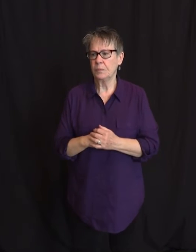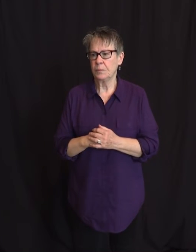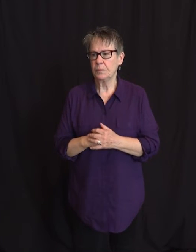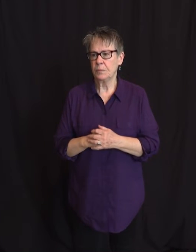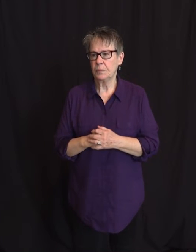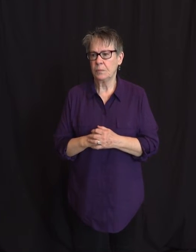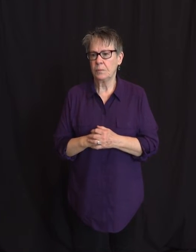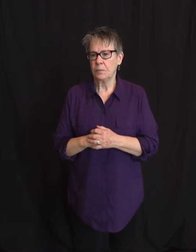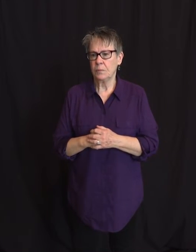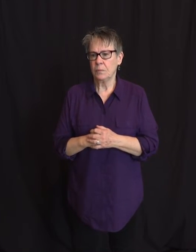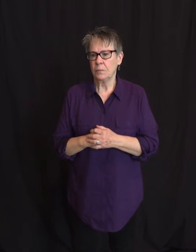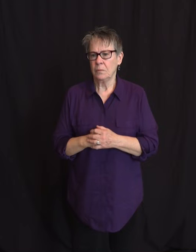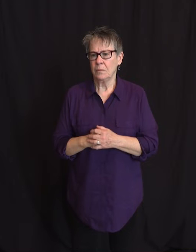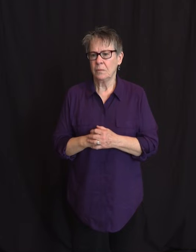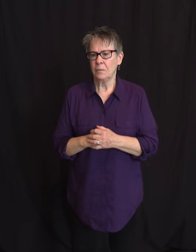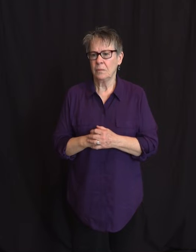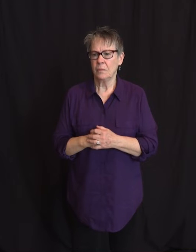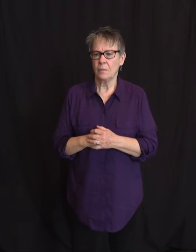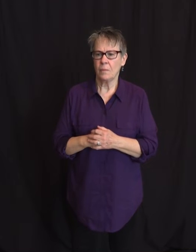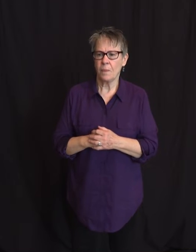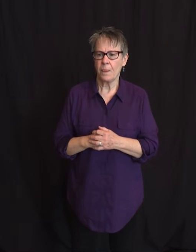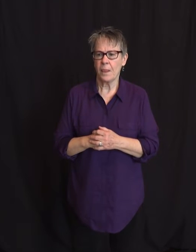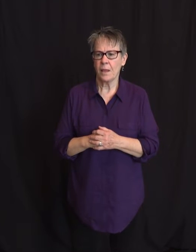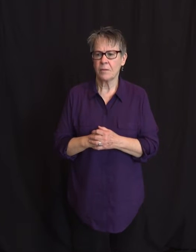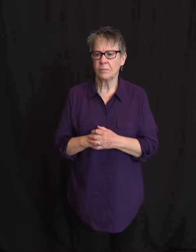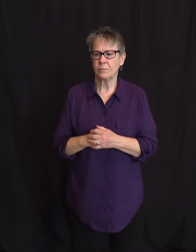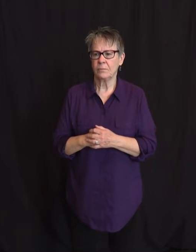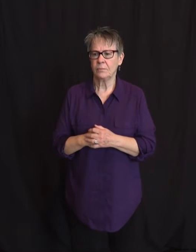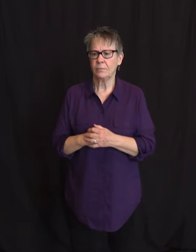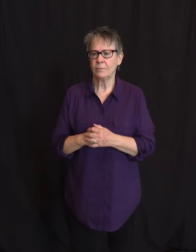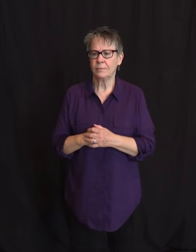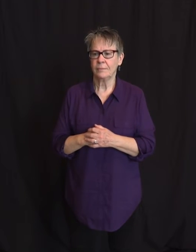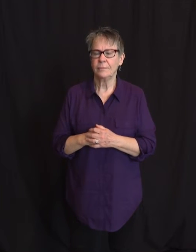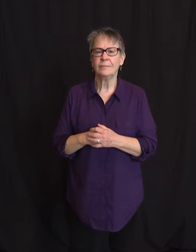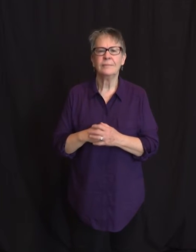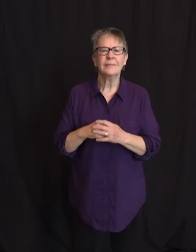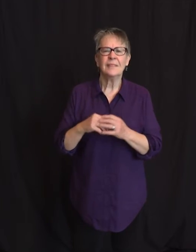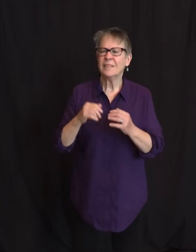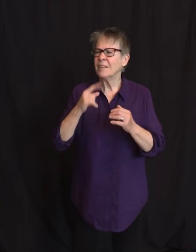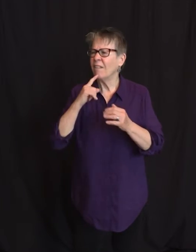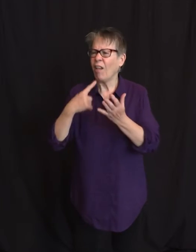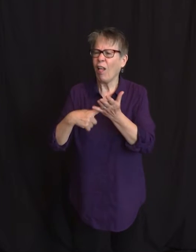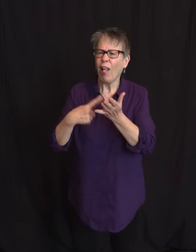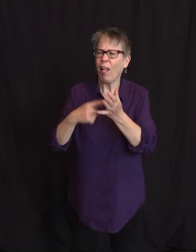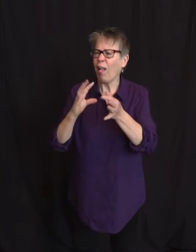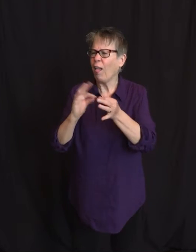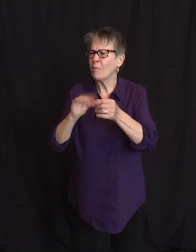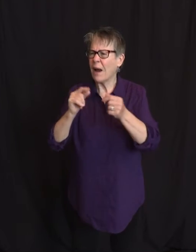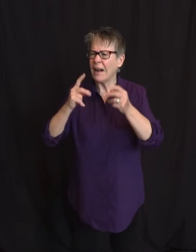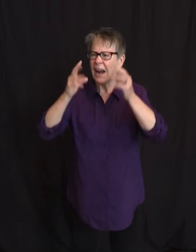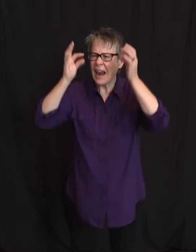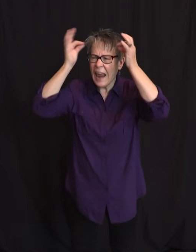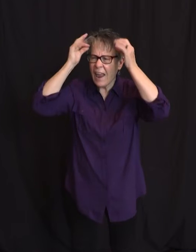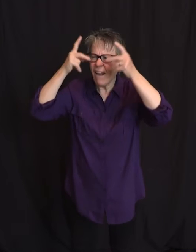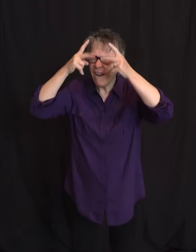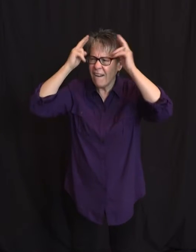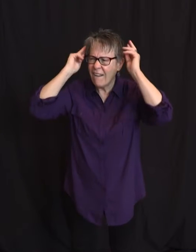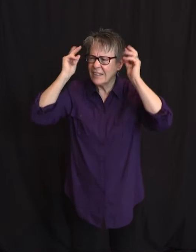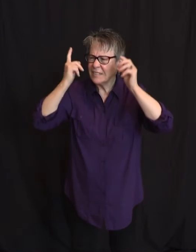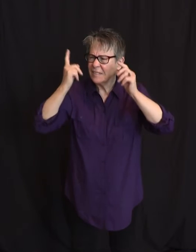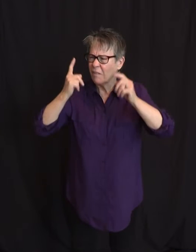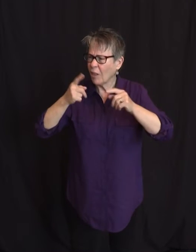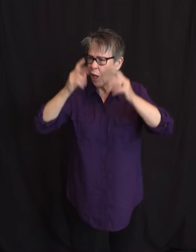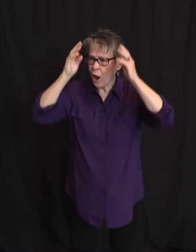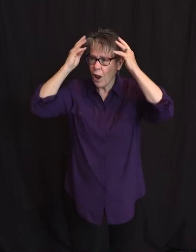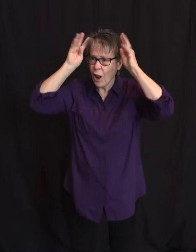you're inspired by someone else's cut other than mine, but thank you. Governor, any reaction to Mayor Fulop opening up some of Jersey